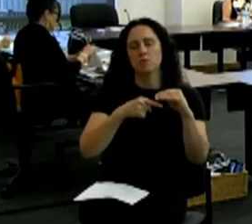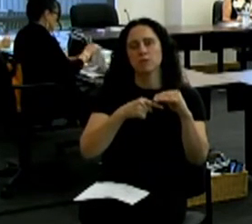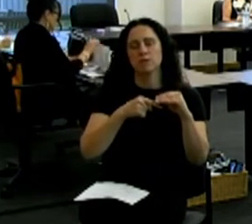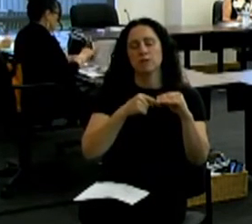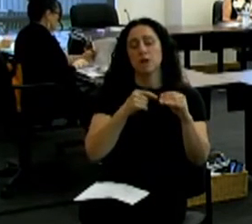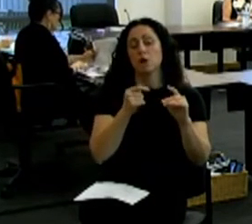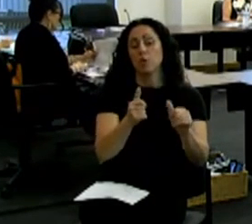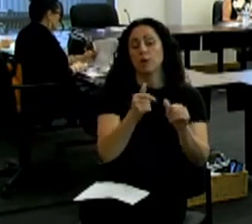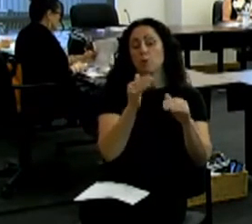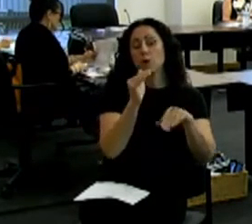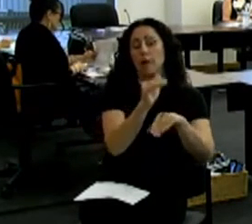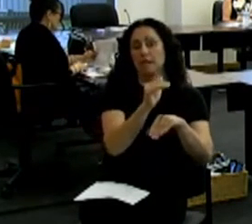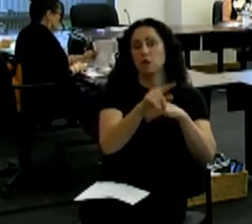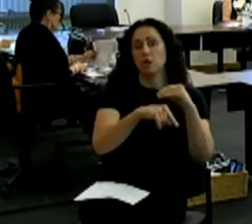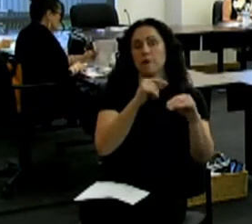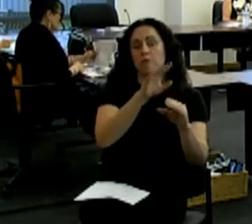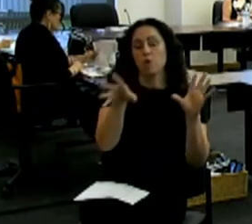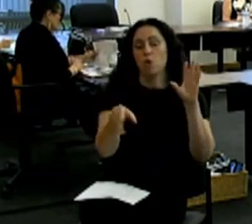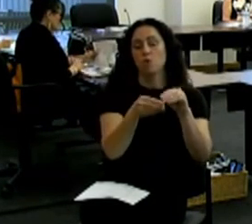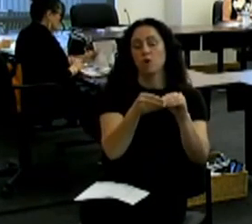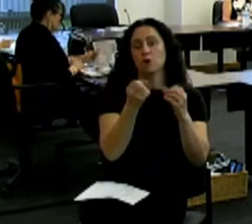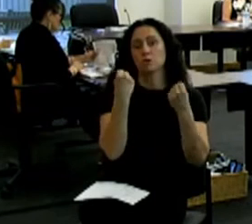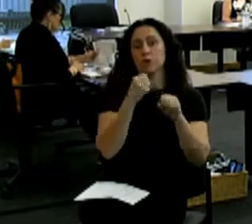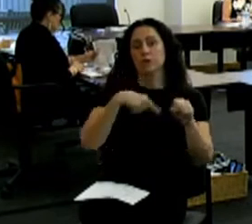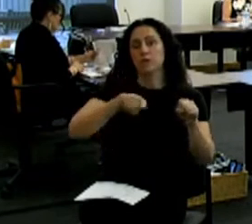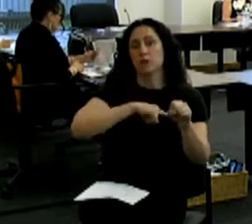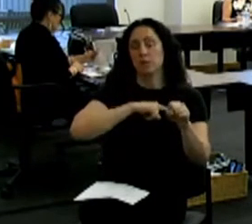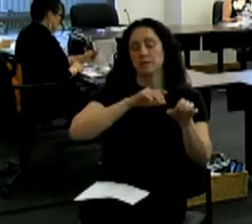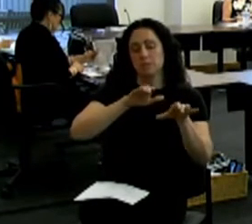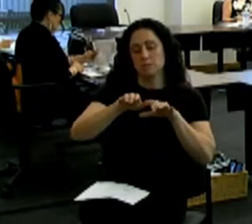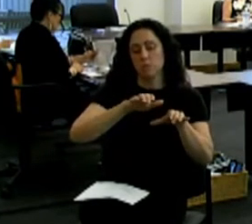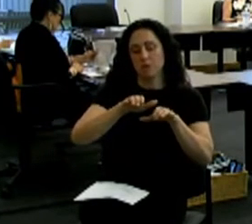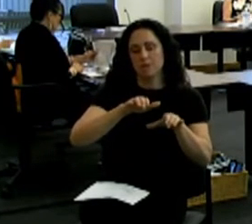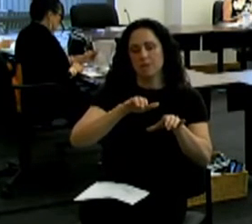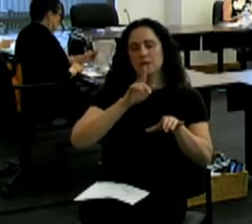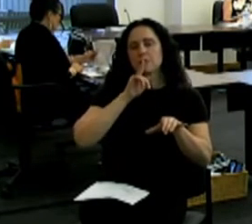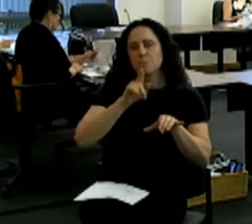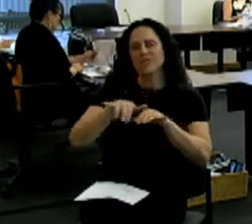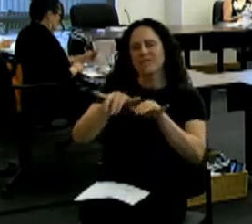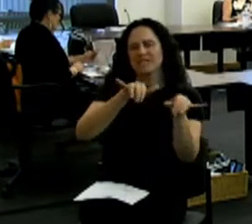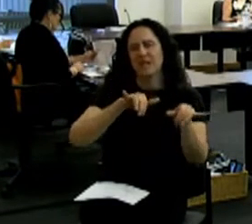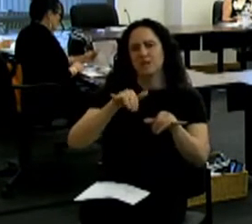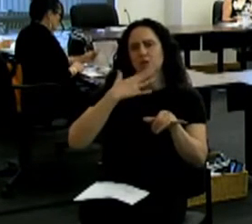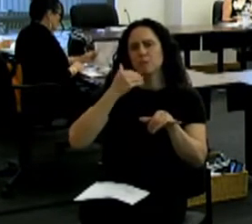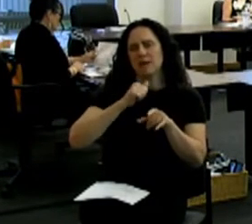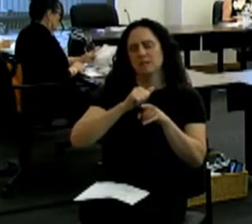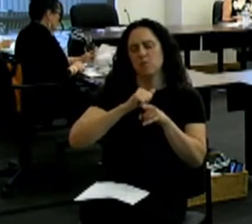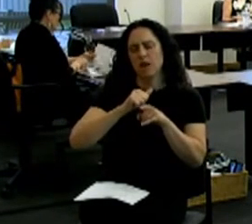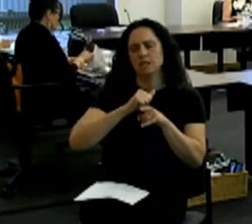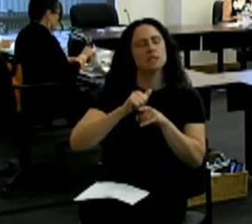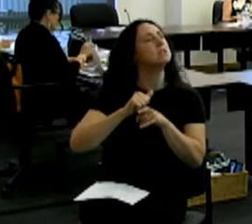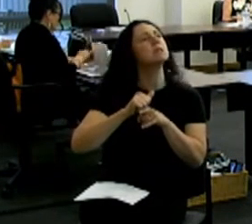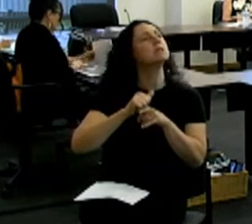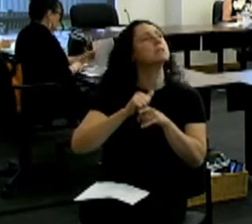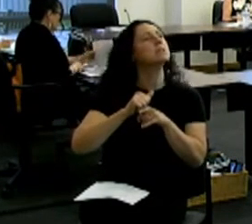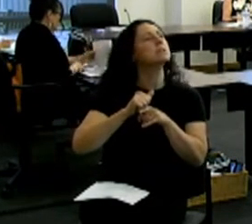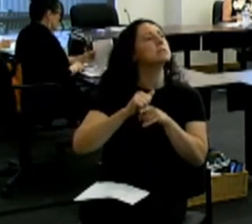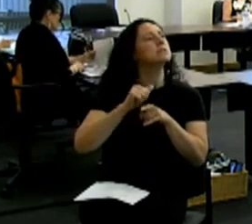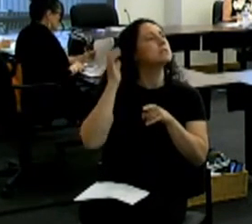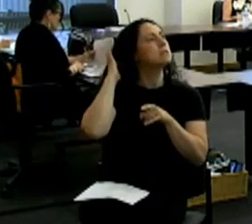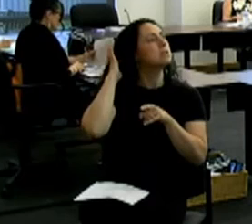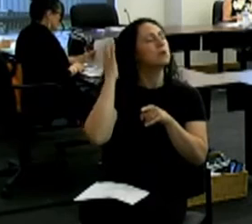quick reminder about the overall strategy that we employ. And this is pretty standard best practice. You can do it